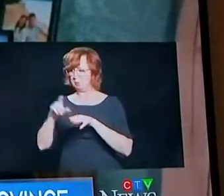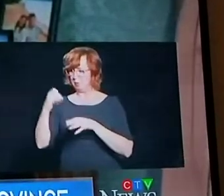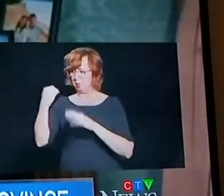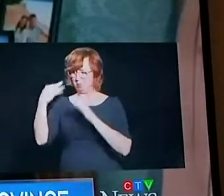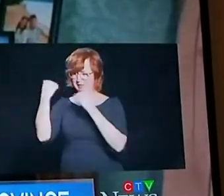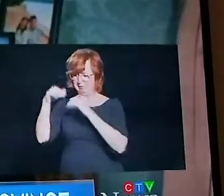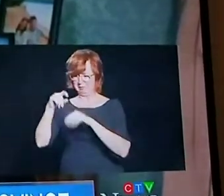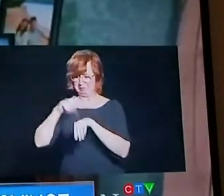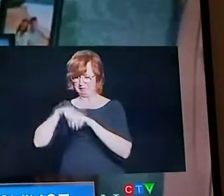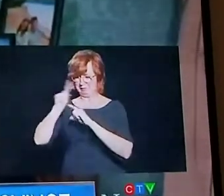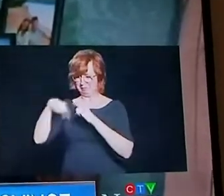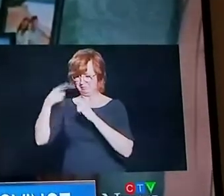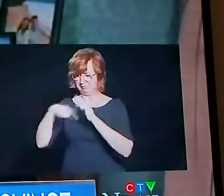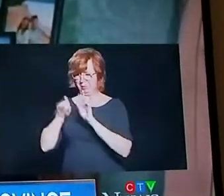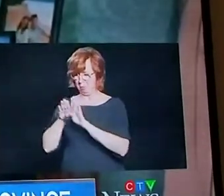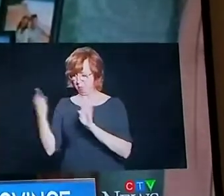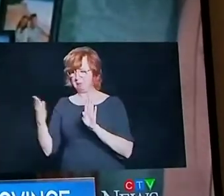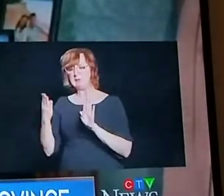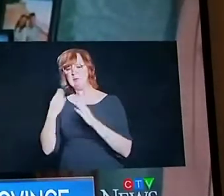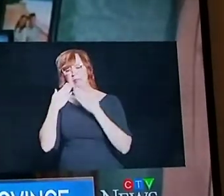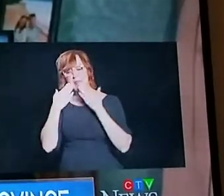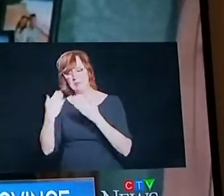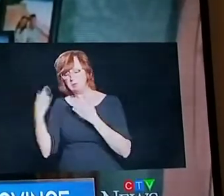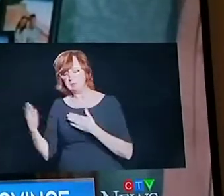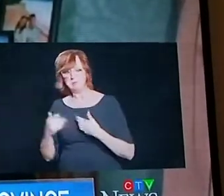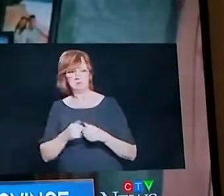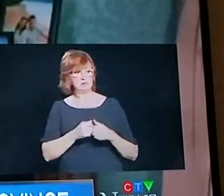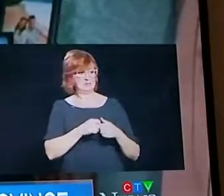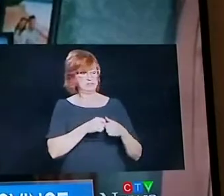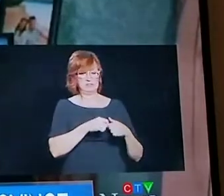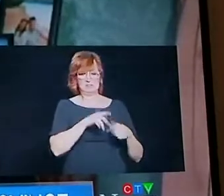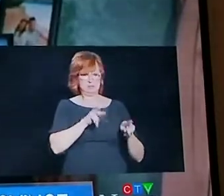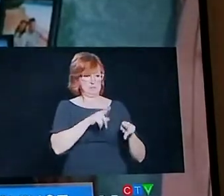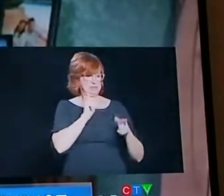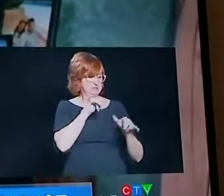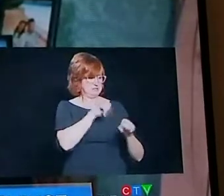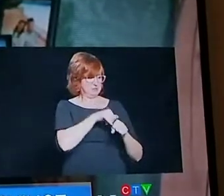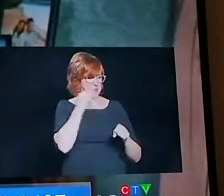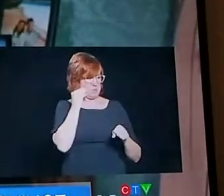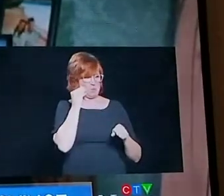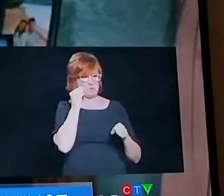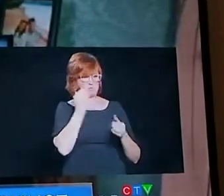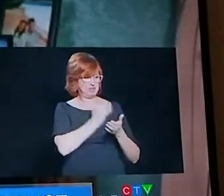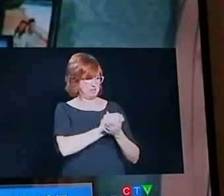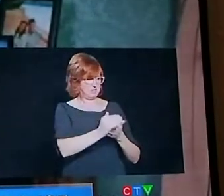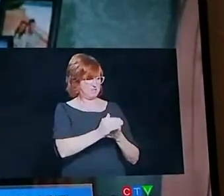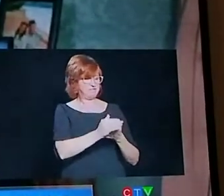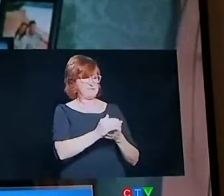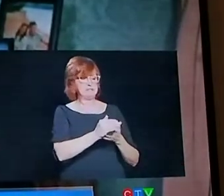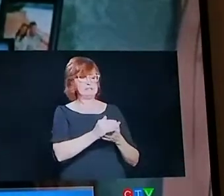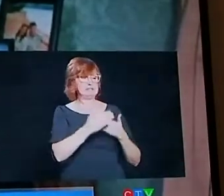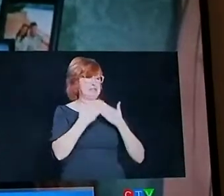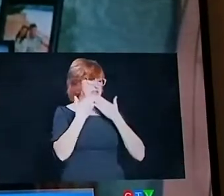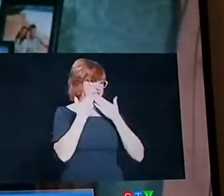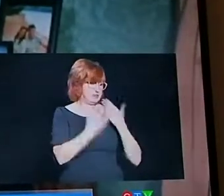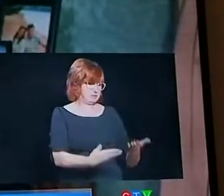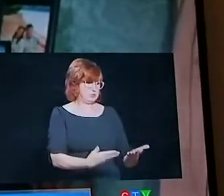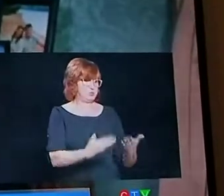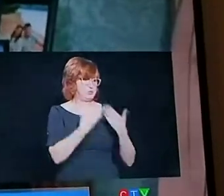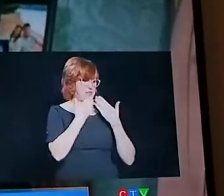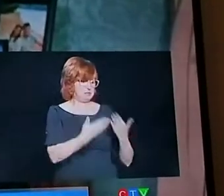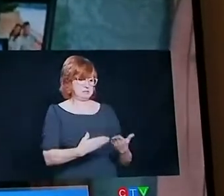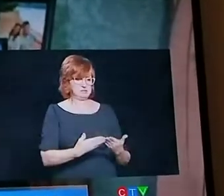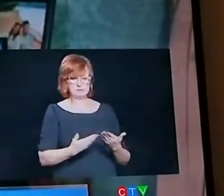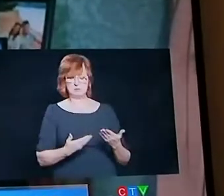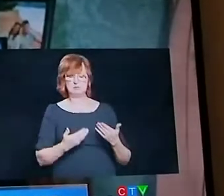the employees of those businesses who are now staying at home because you may have lost your job. I know this is an extremely difficult time